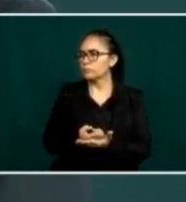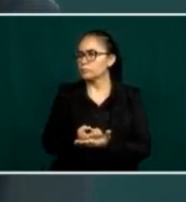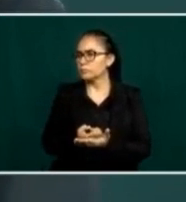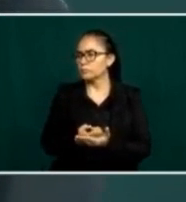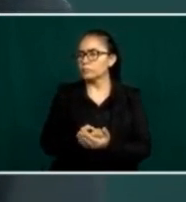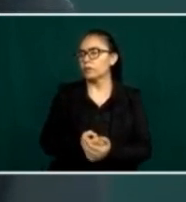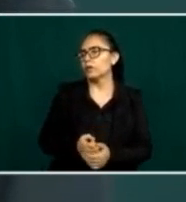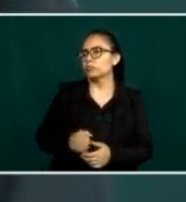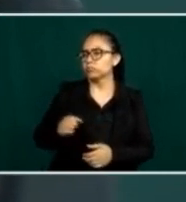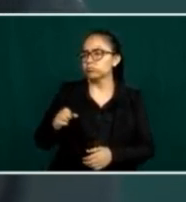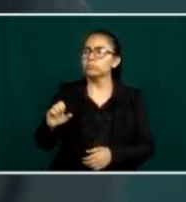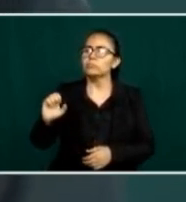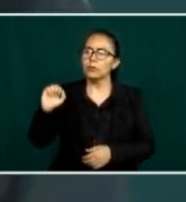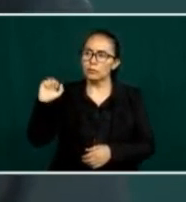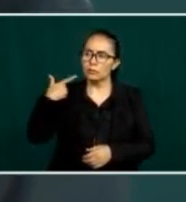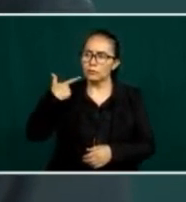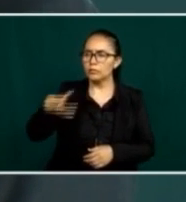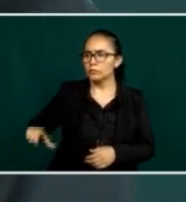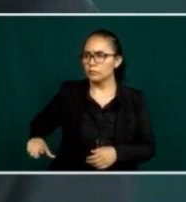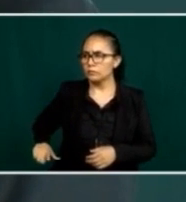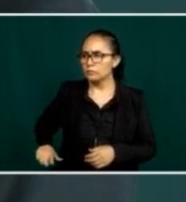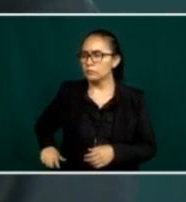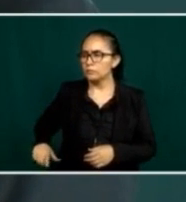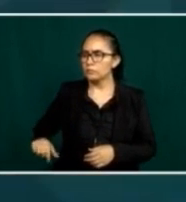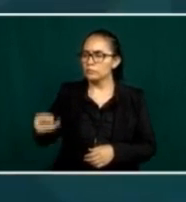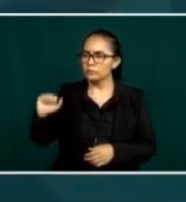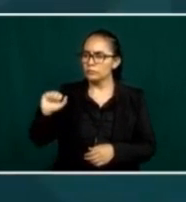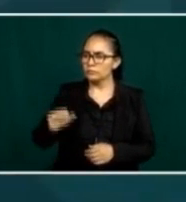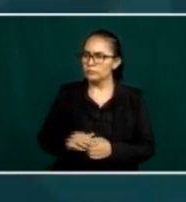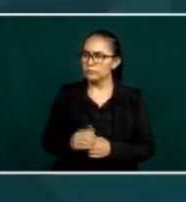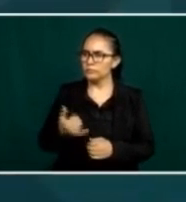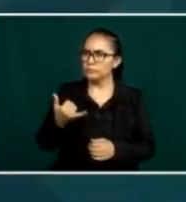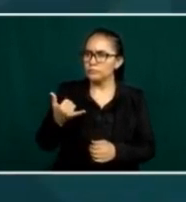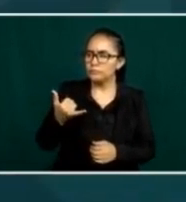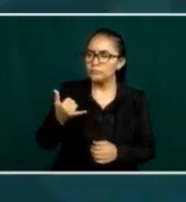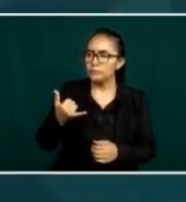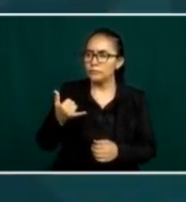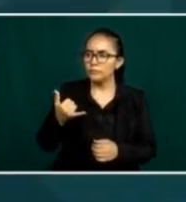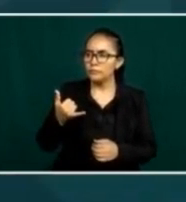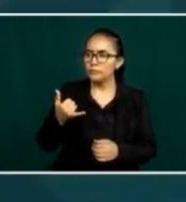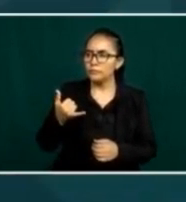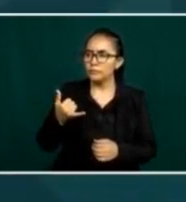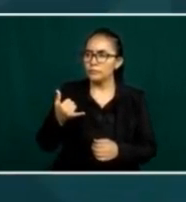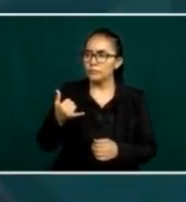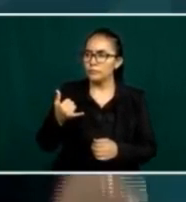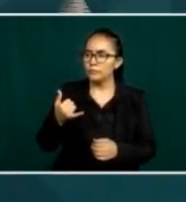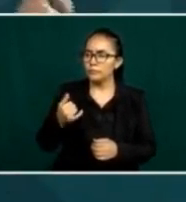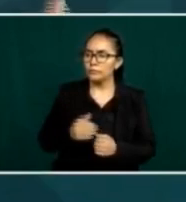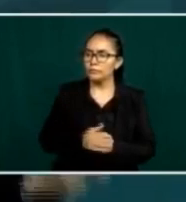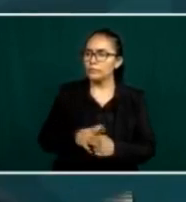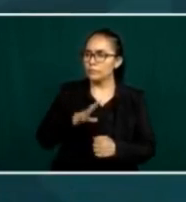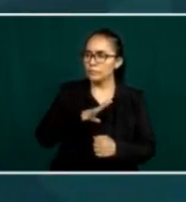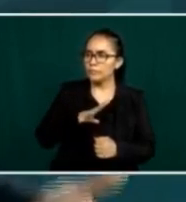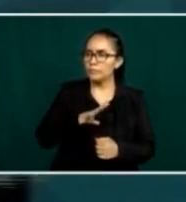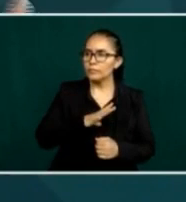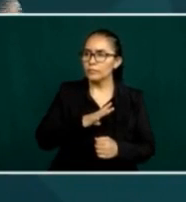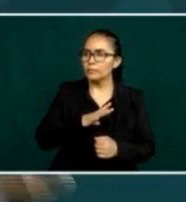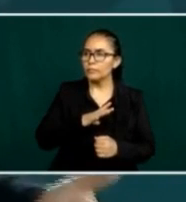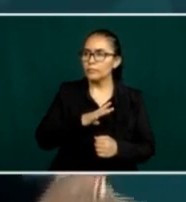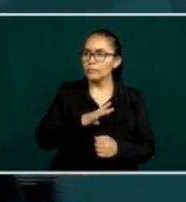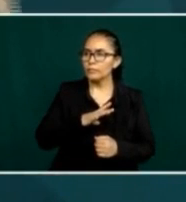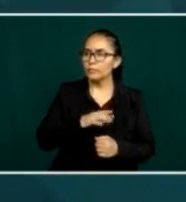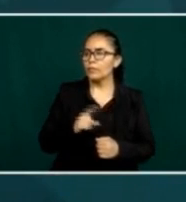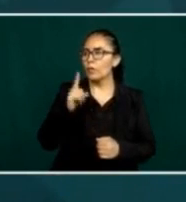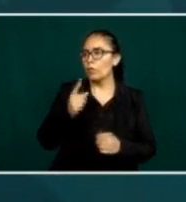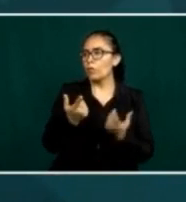So we're being nostalgic regarding the old anti-popular political policies